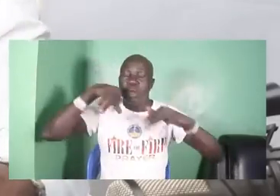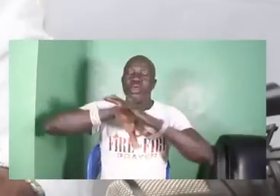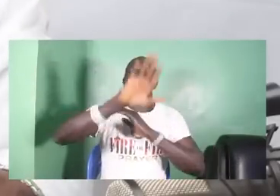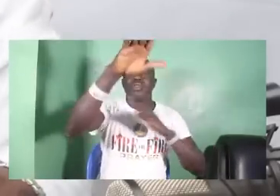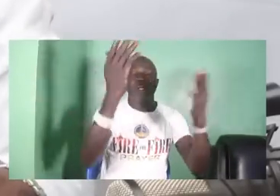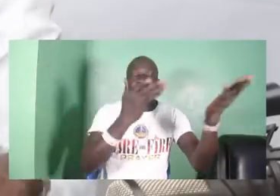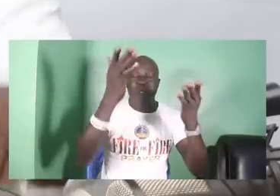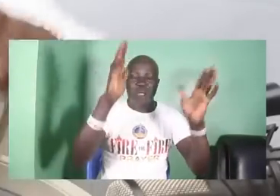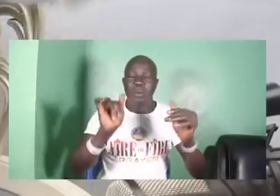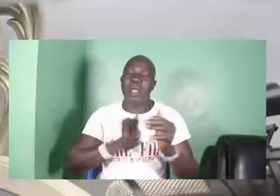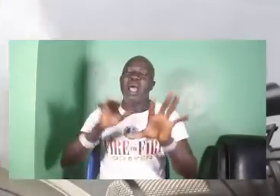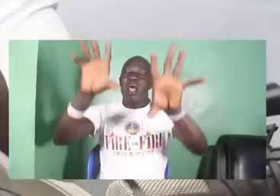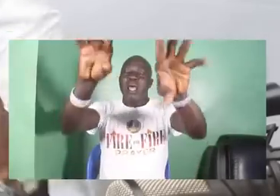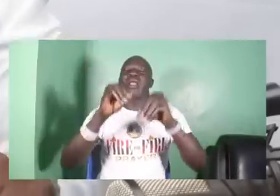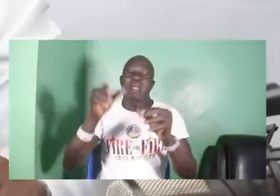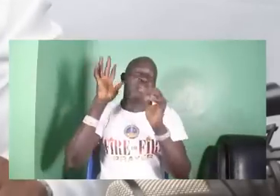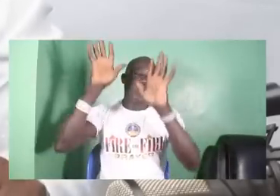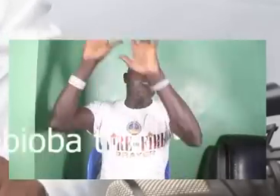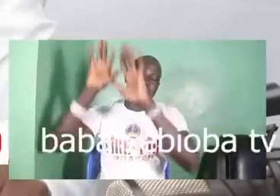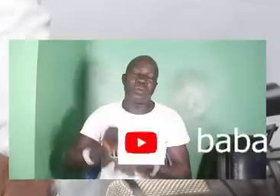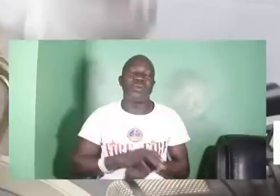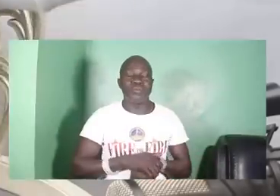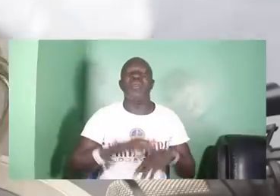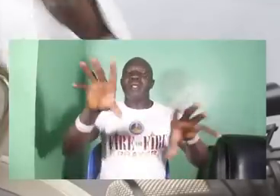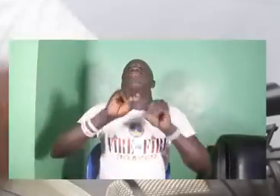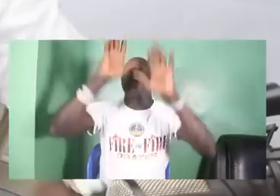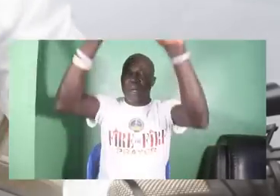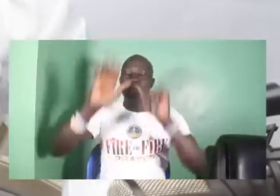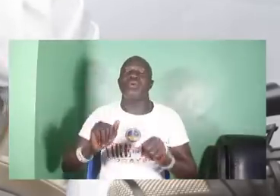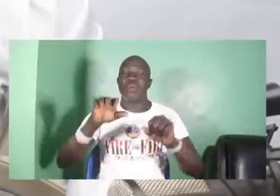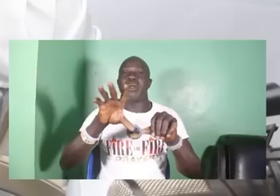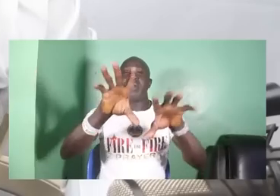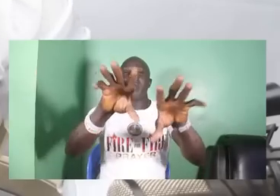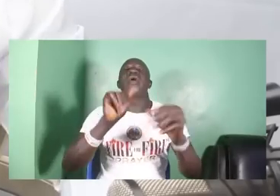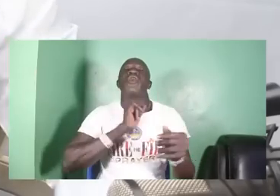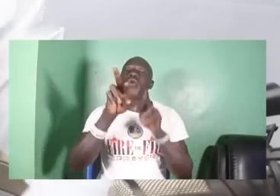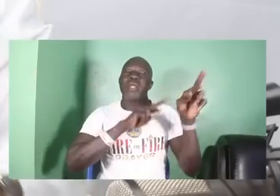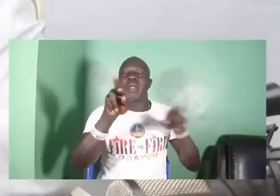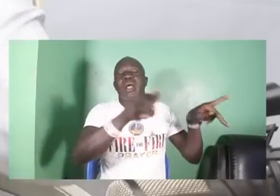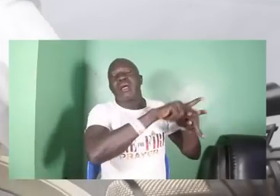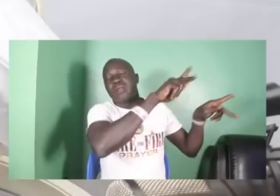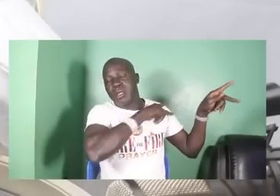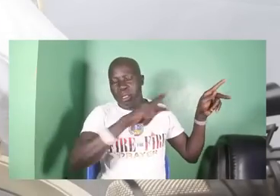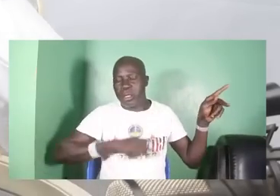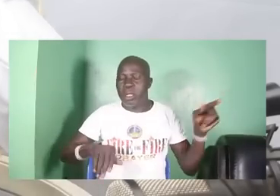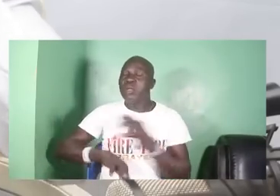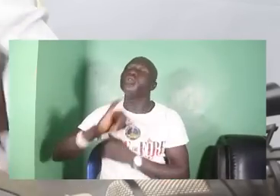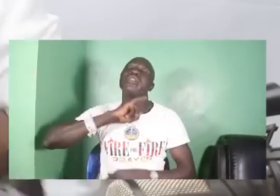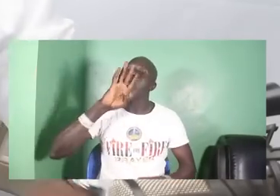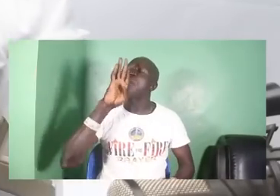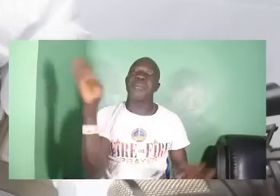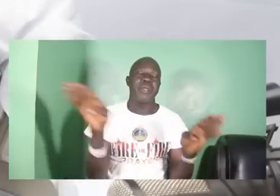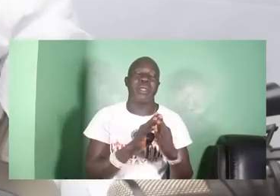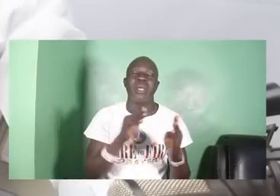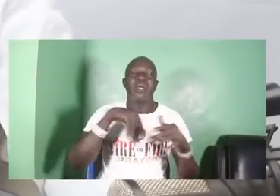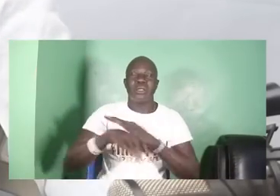se yi you are the seven oya gba ya no ra you are miracle gba ya no ra you are miracle wa de se bi oba be ni yo ri so